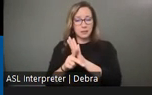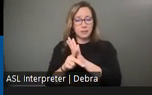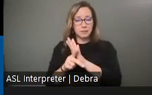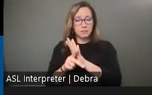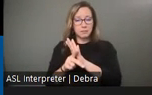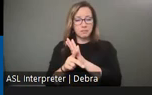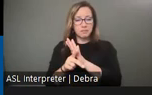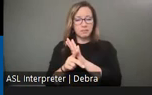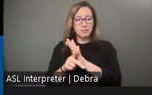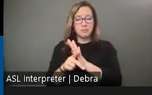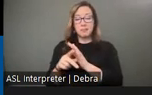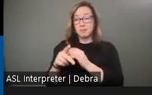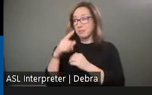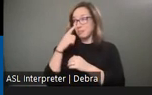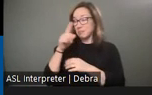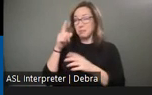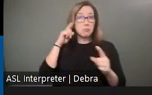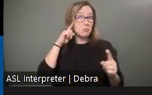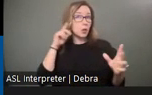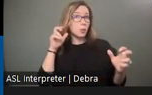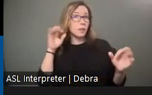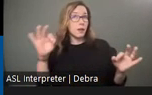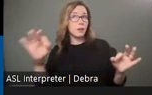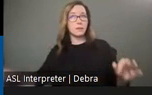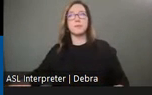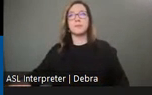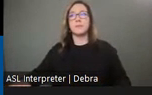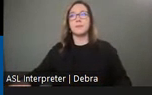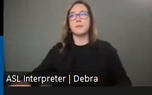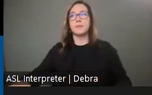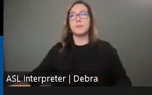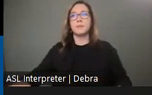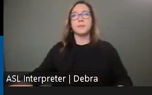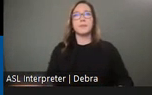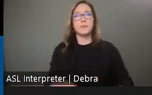get a sound check. Can you hear me okay? I can. Thanks, Mark.